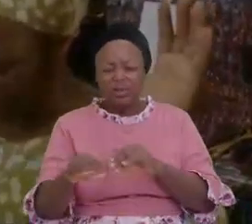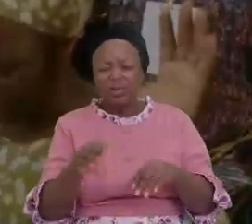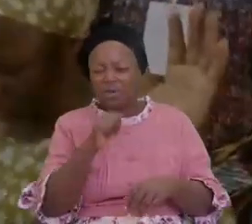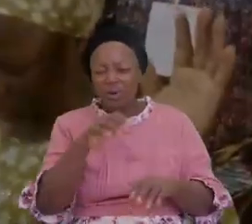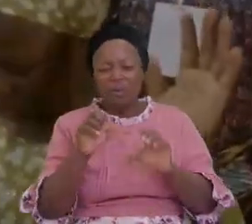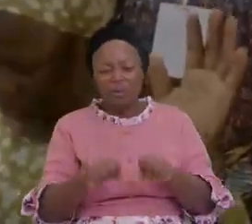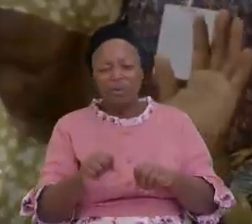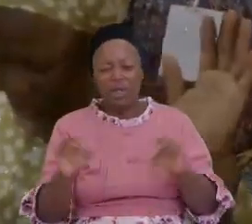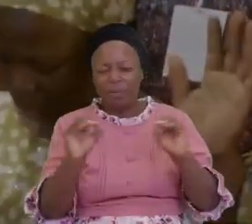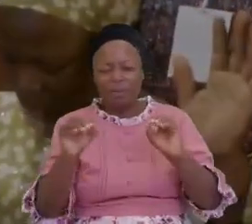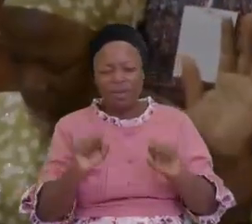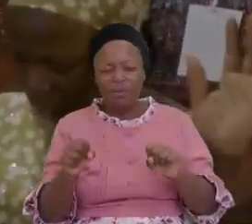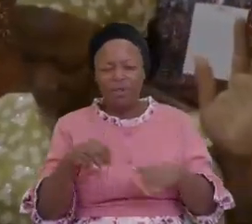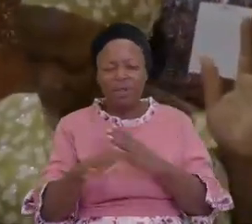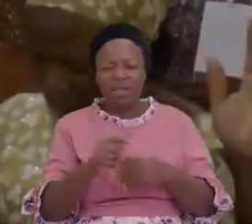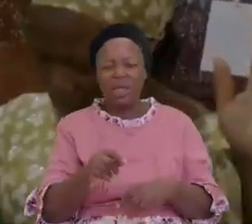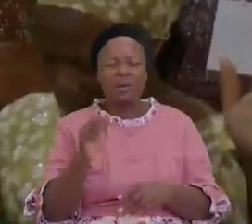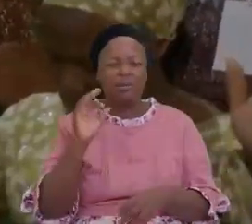ministries.